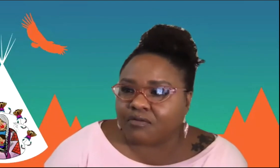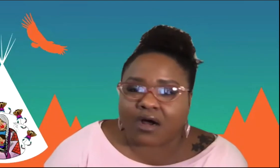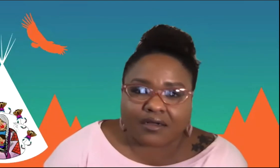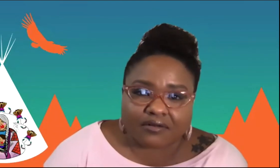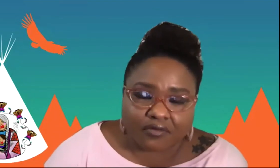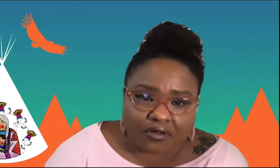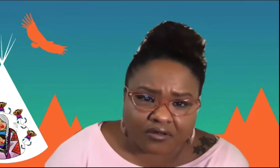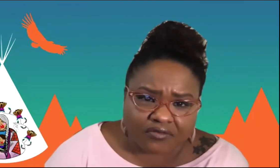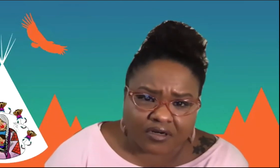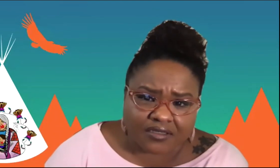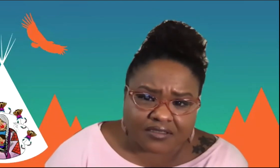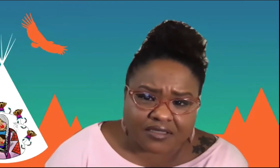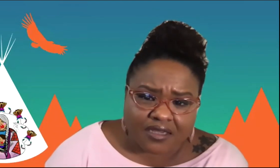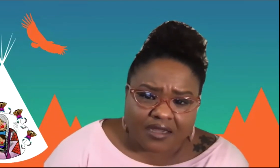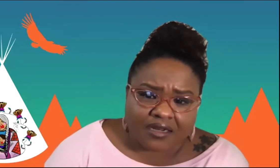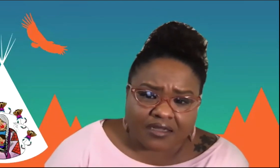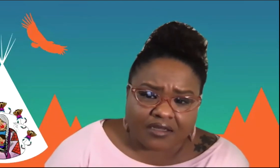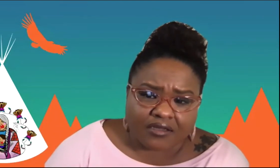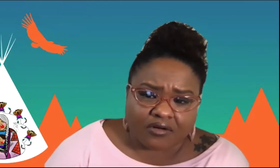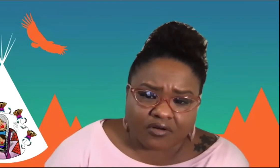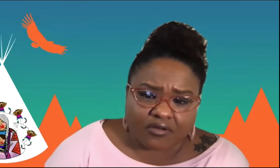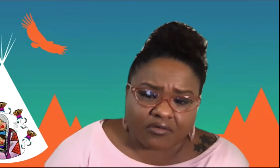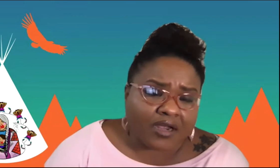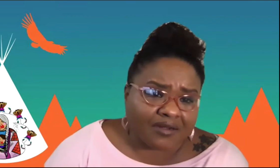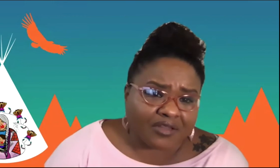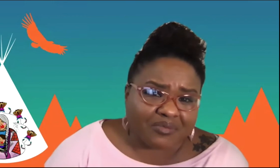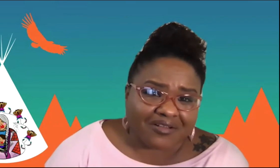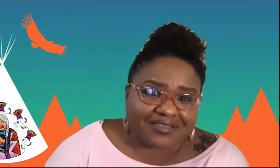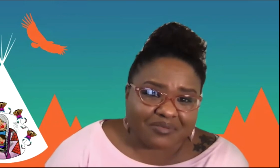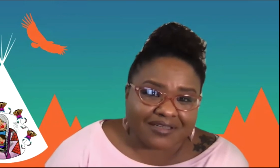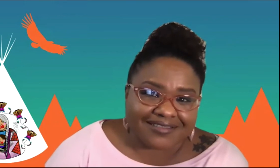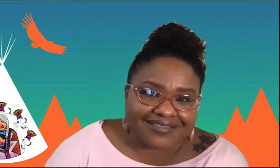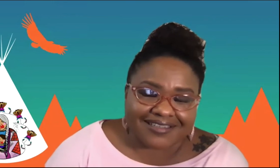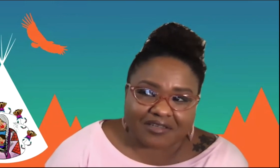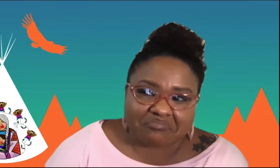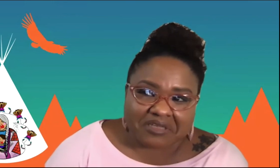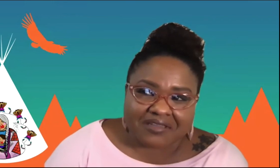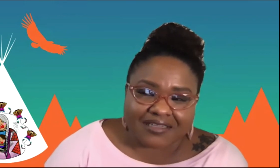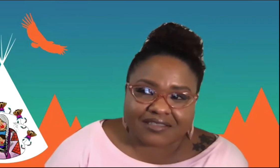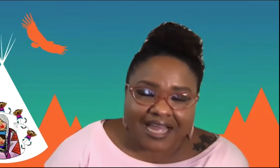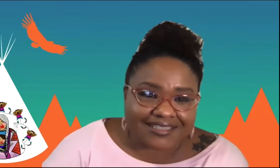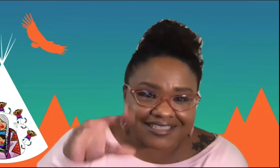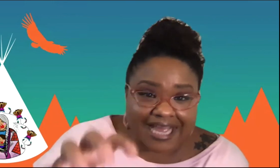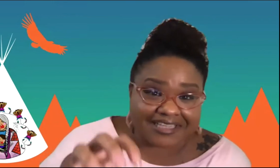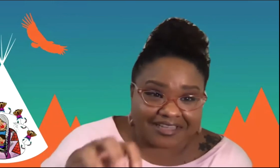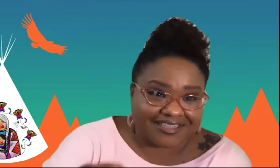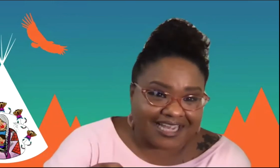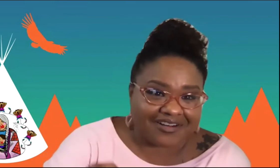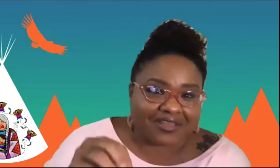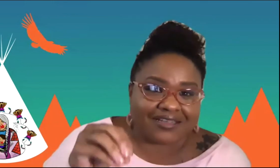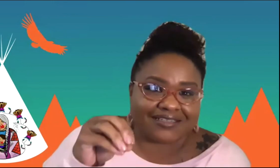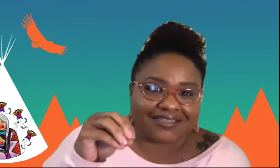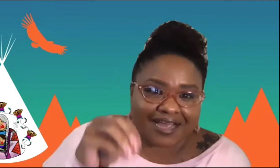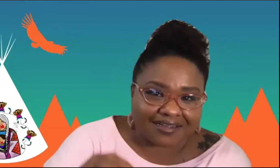that's a difficult walk for us. And yeah. You're right about the policy piece. Like that is exactly the